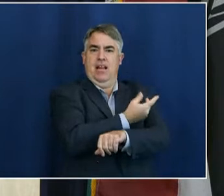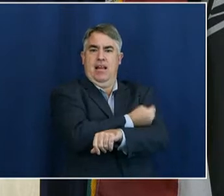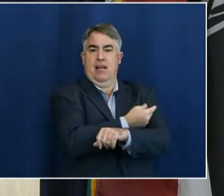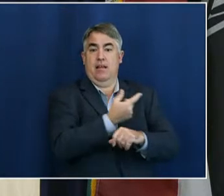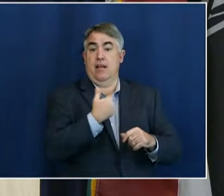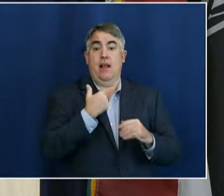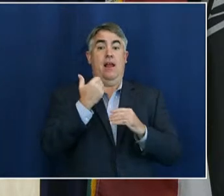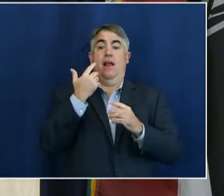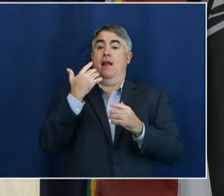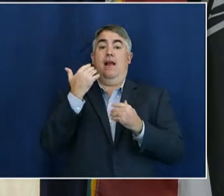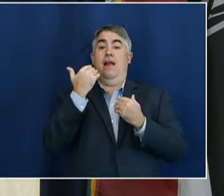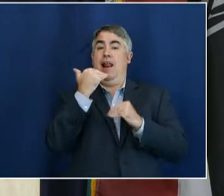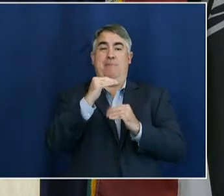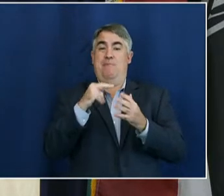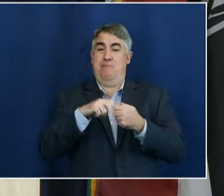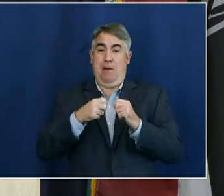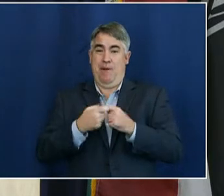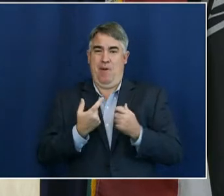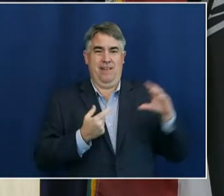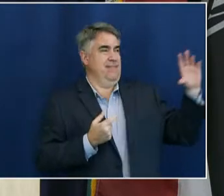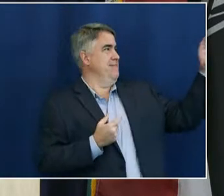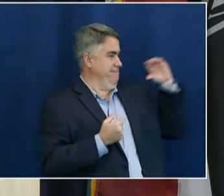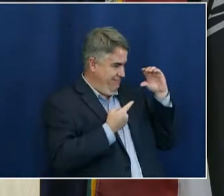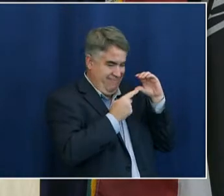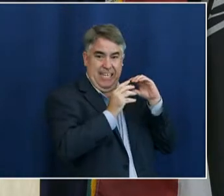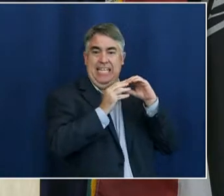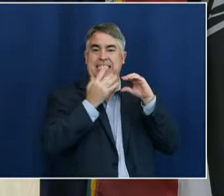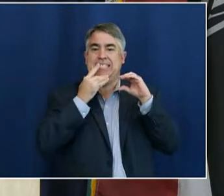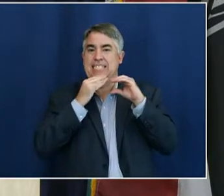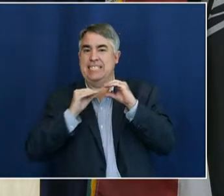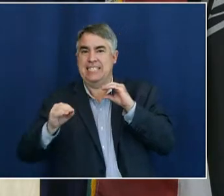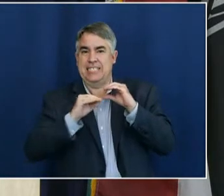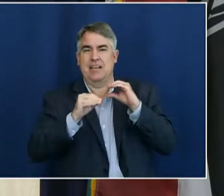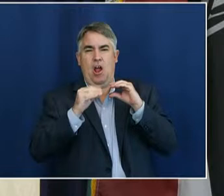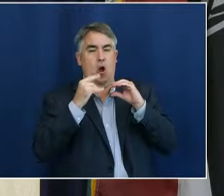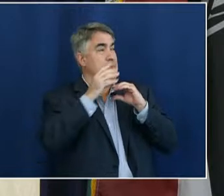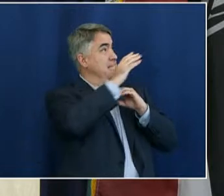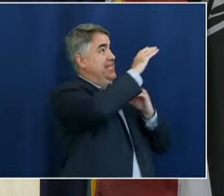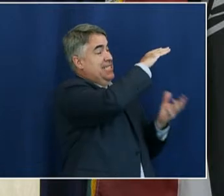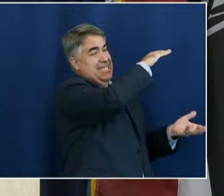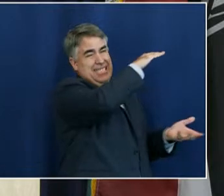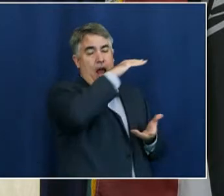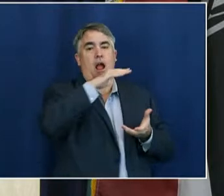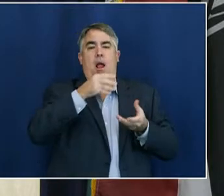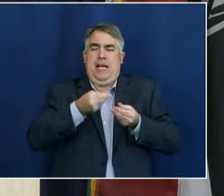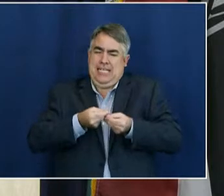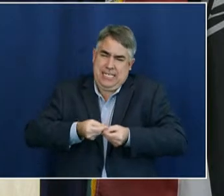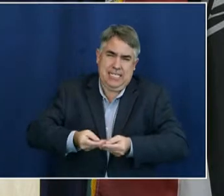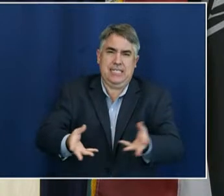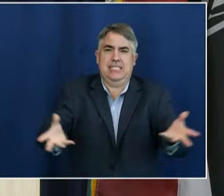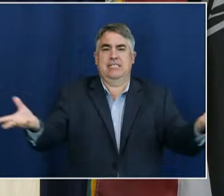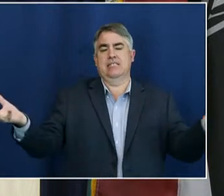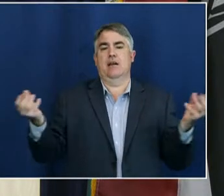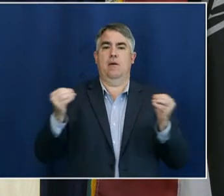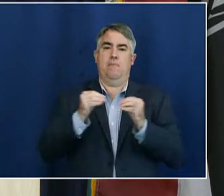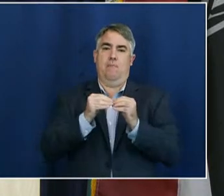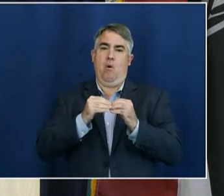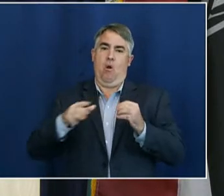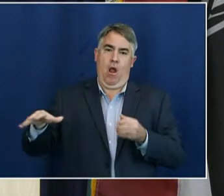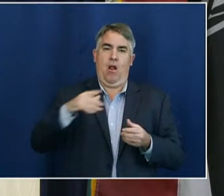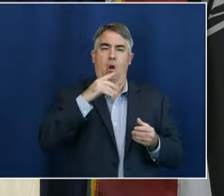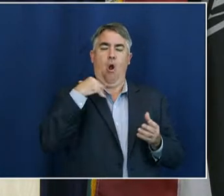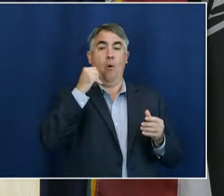we are hopeful that that situation will turn around and we will get a more consistent, steady stream of vaccines. But we will continue